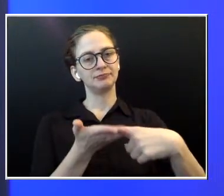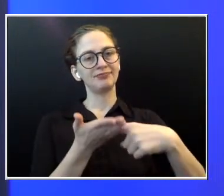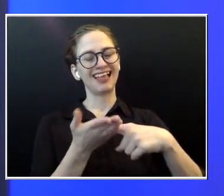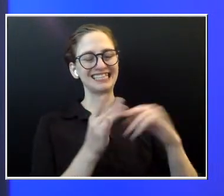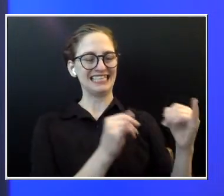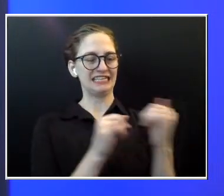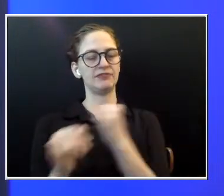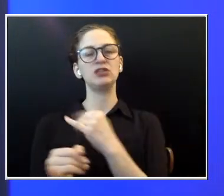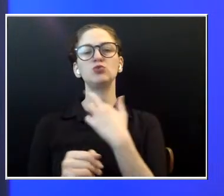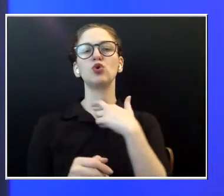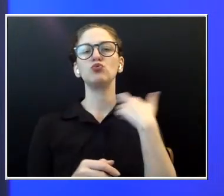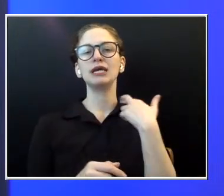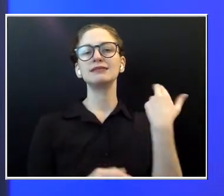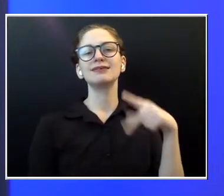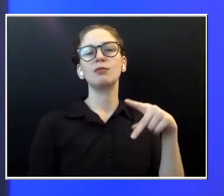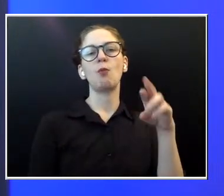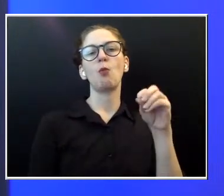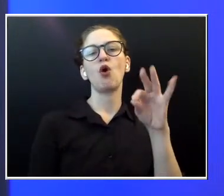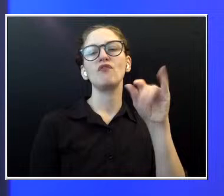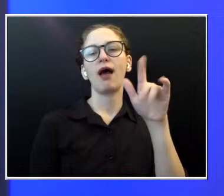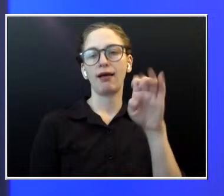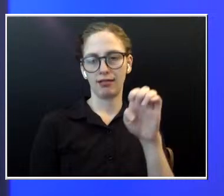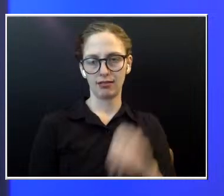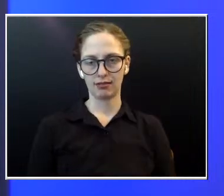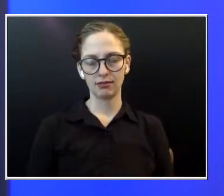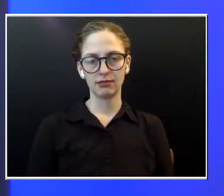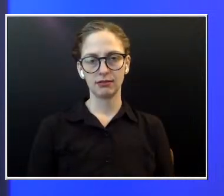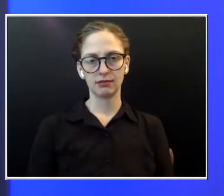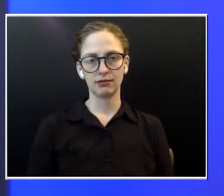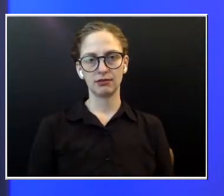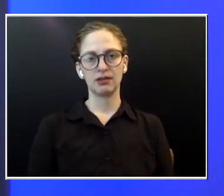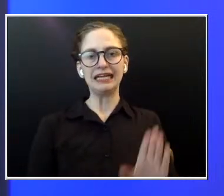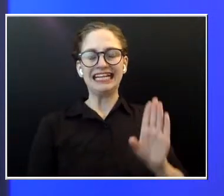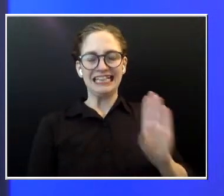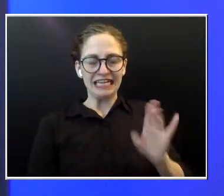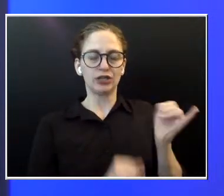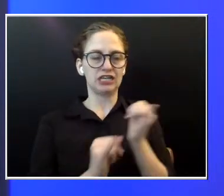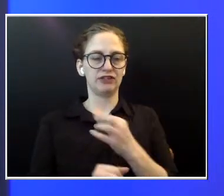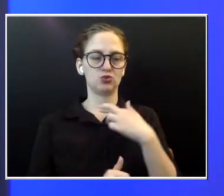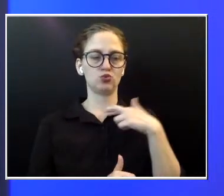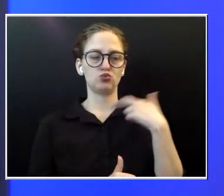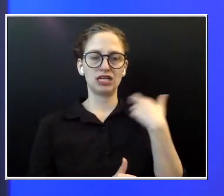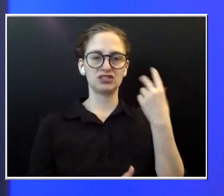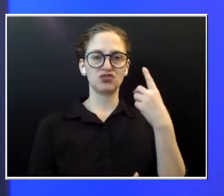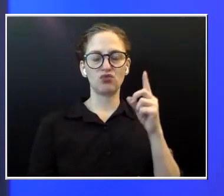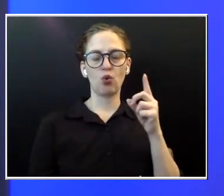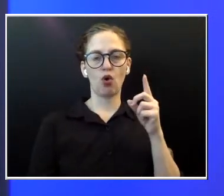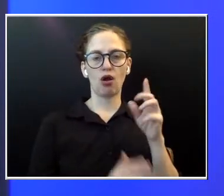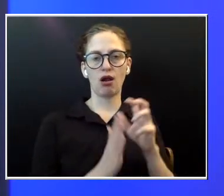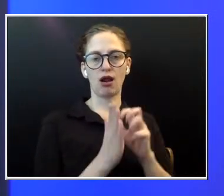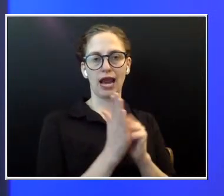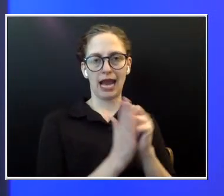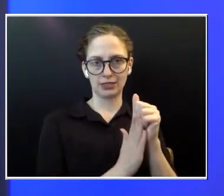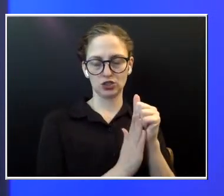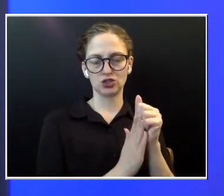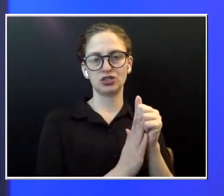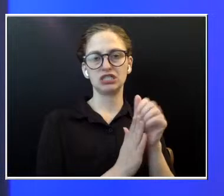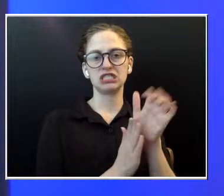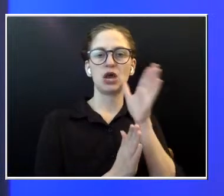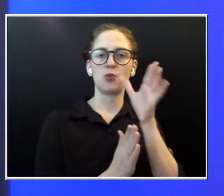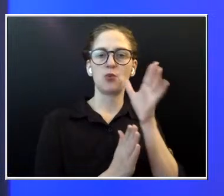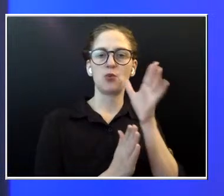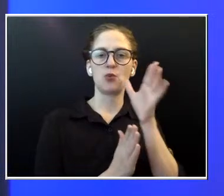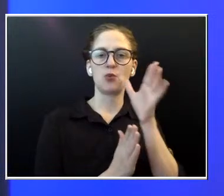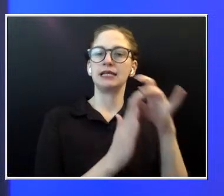of endometrial cancer or other risk factors that would lead somebody to also need a hysterectomy at the time